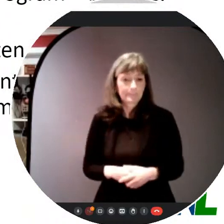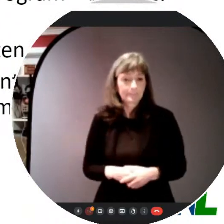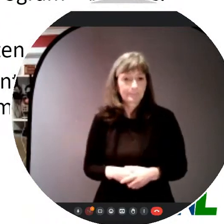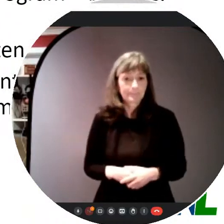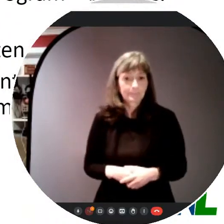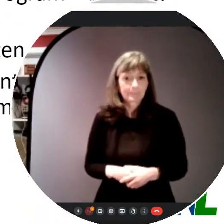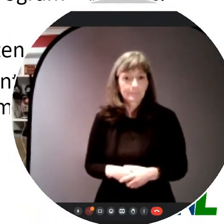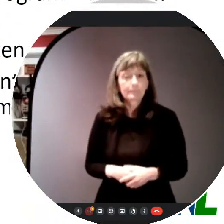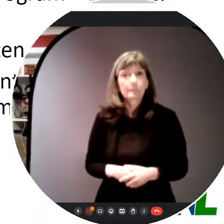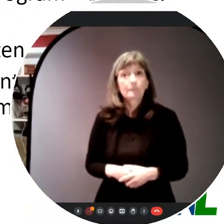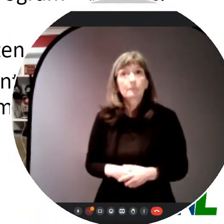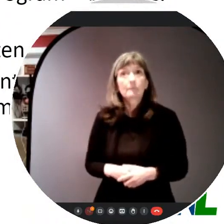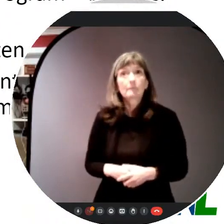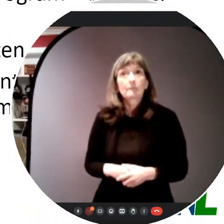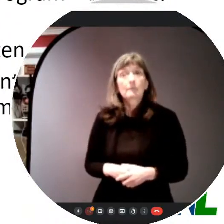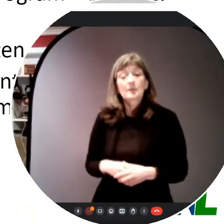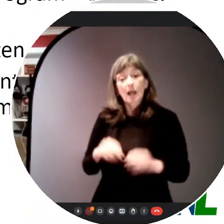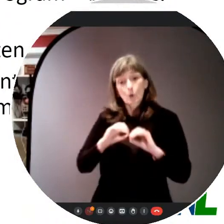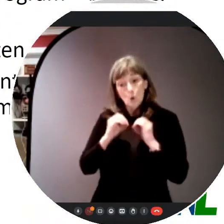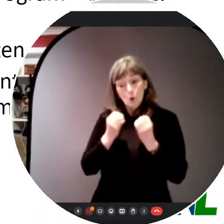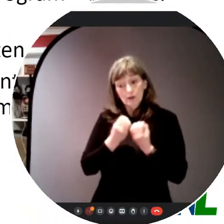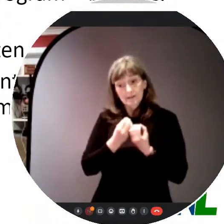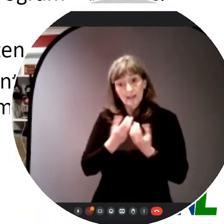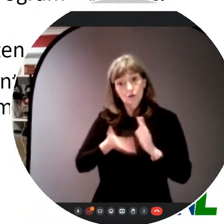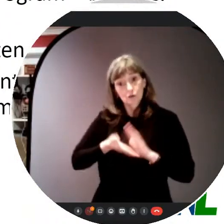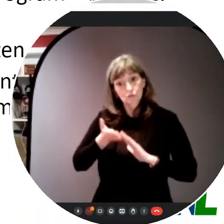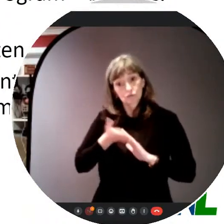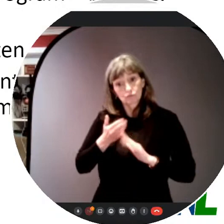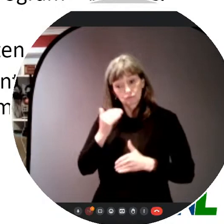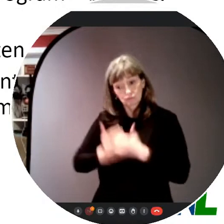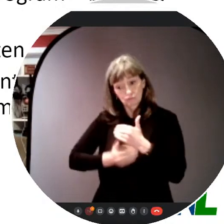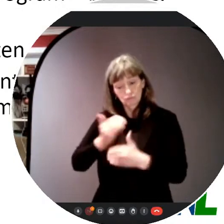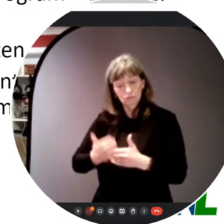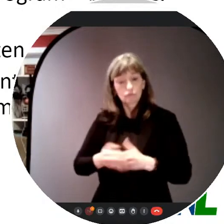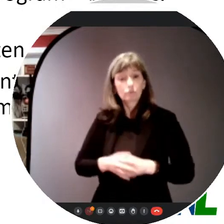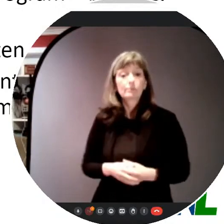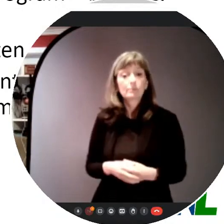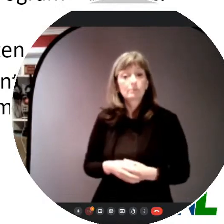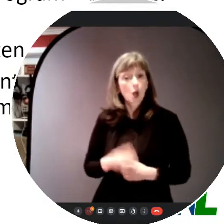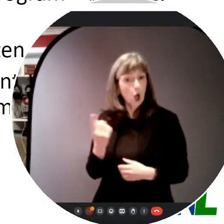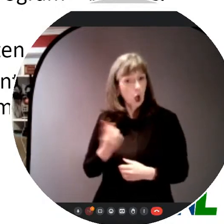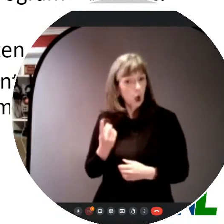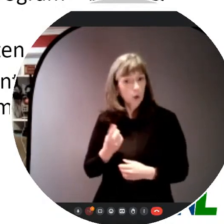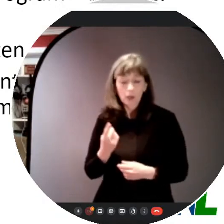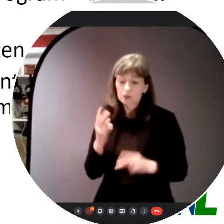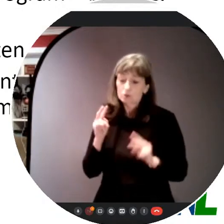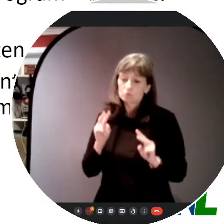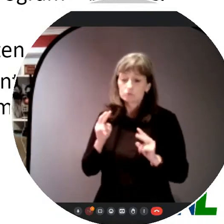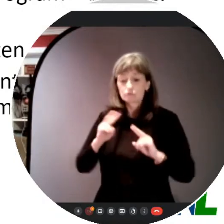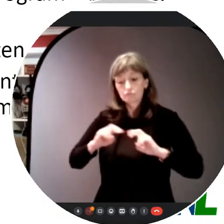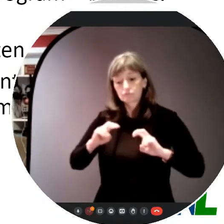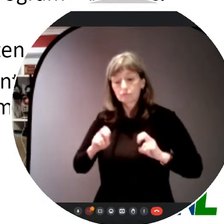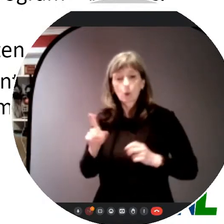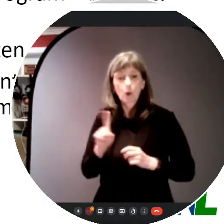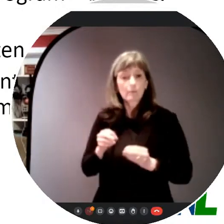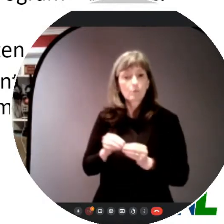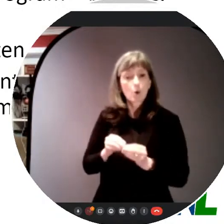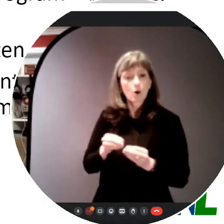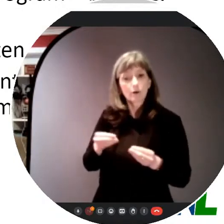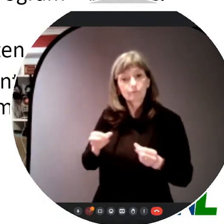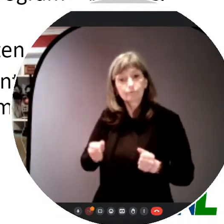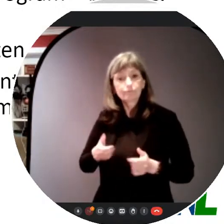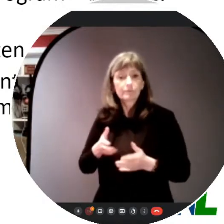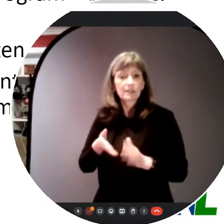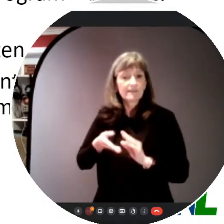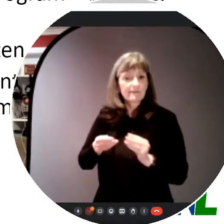Organizational effectiveness, we continue to look for ways to improve efficiencies in our operation, so we can